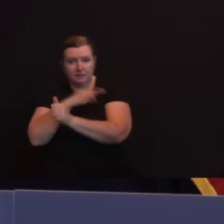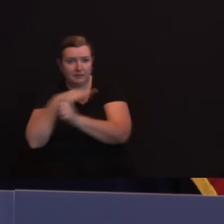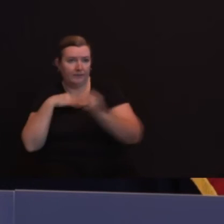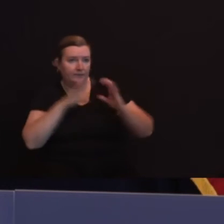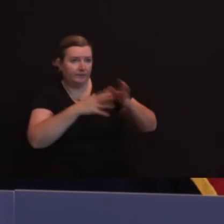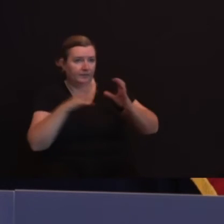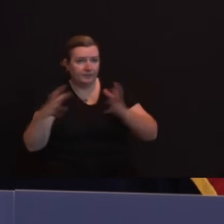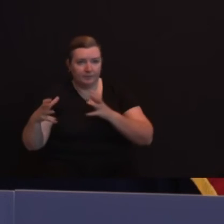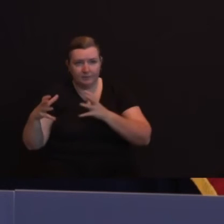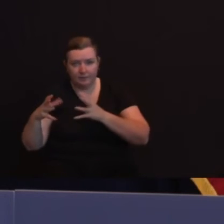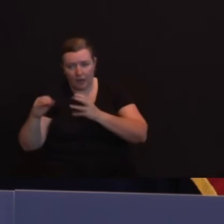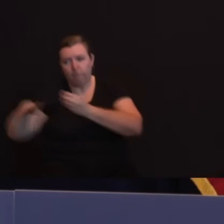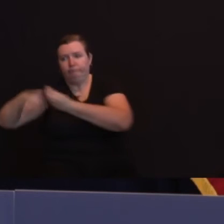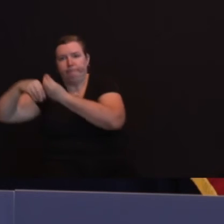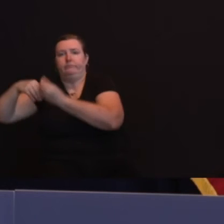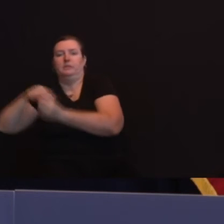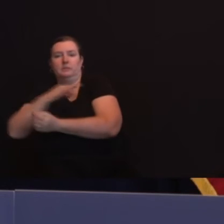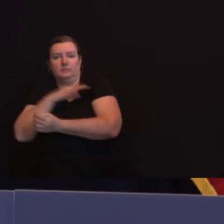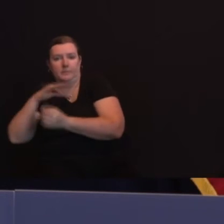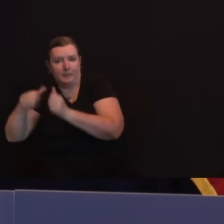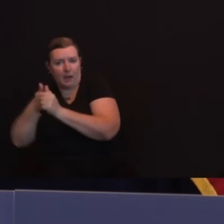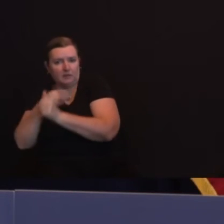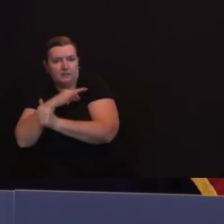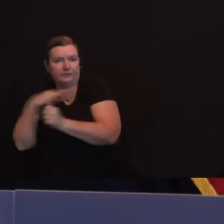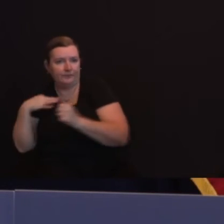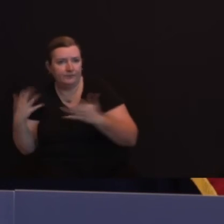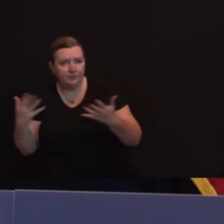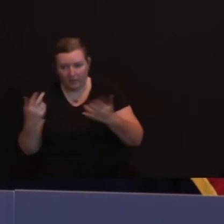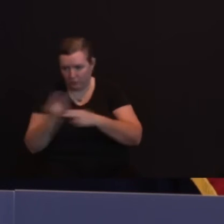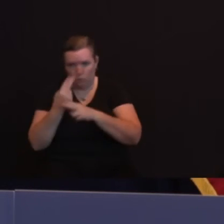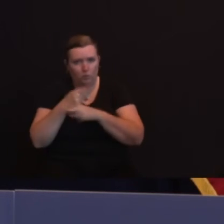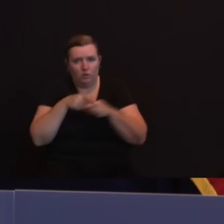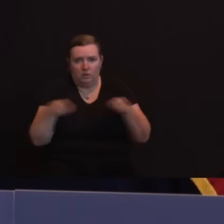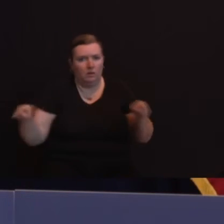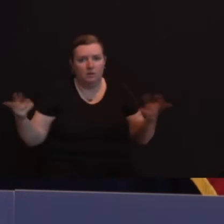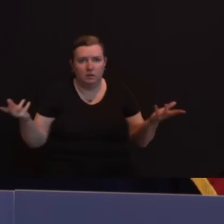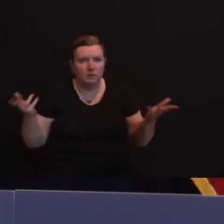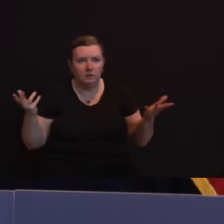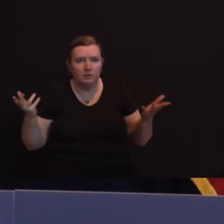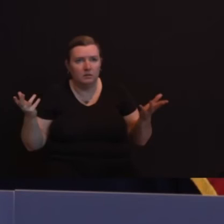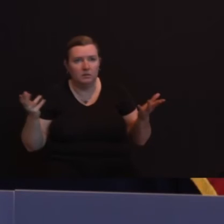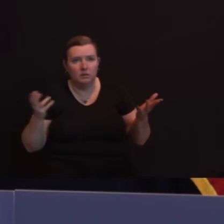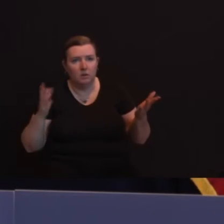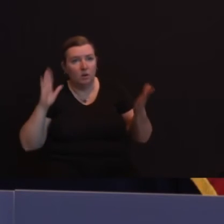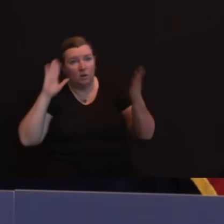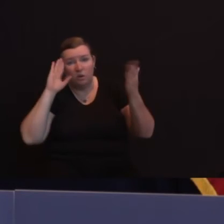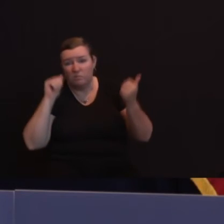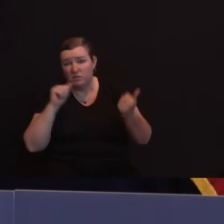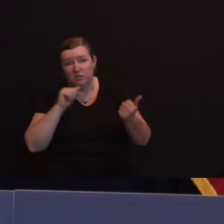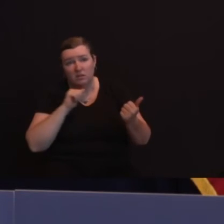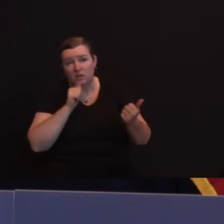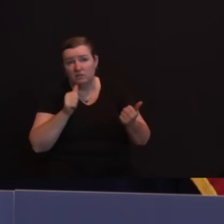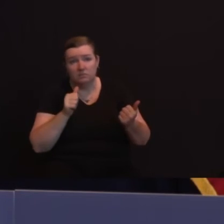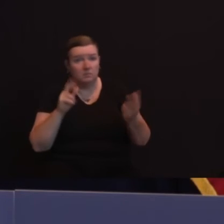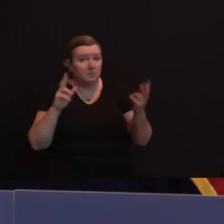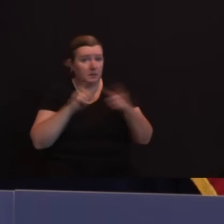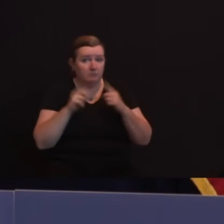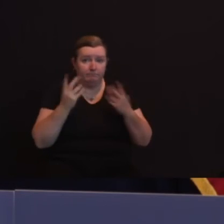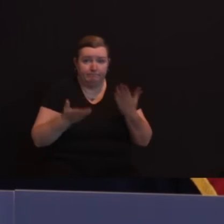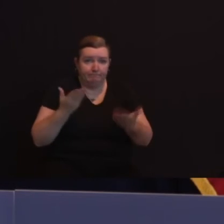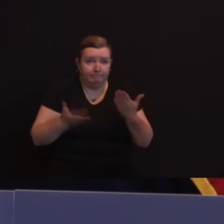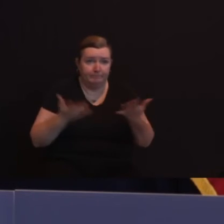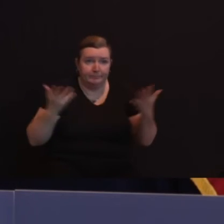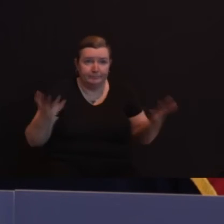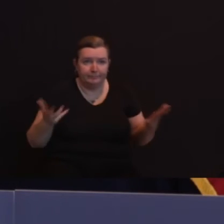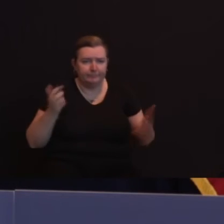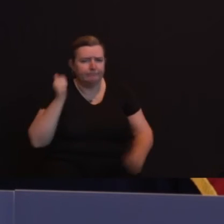in line. You may have to use it. We really hope not, but we look at this every day,